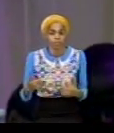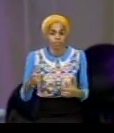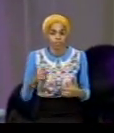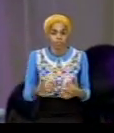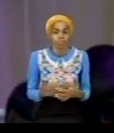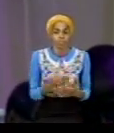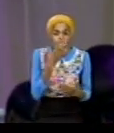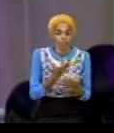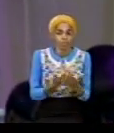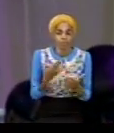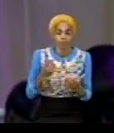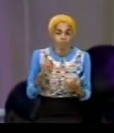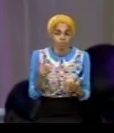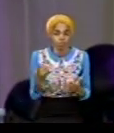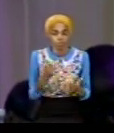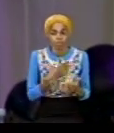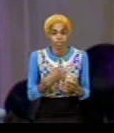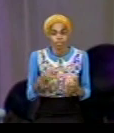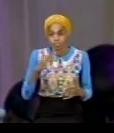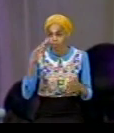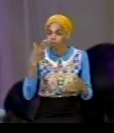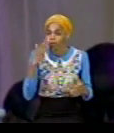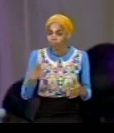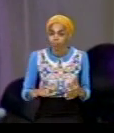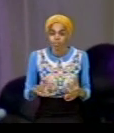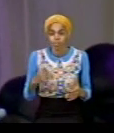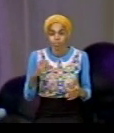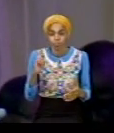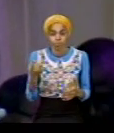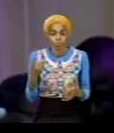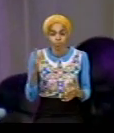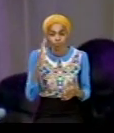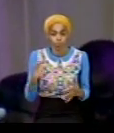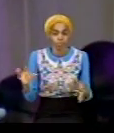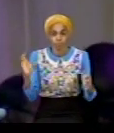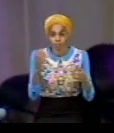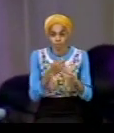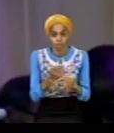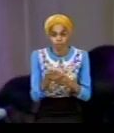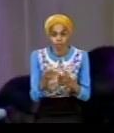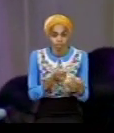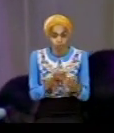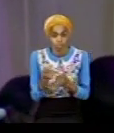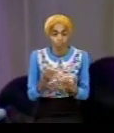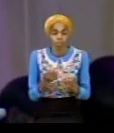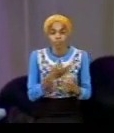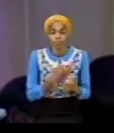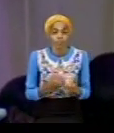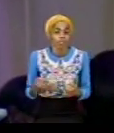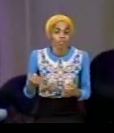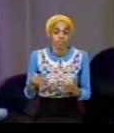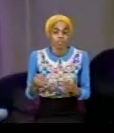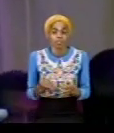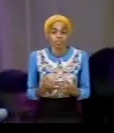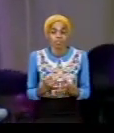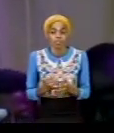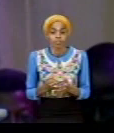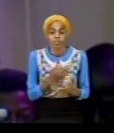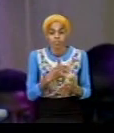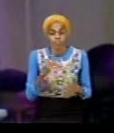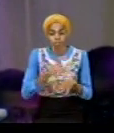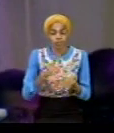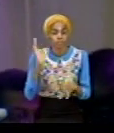And that's why the church needs to rise up now that we're going to election again next year. We have to pray for the will of God to be